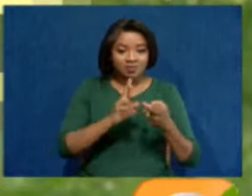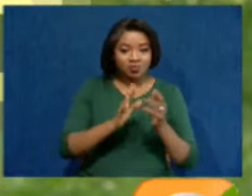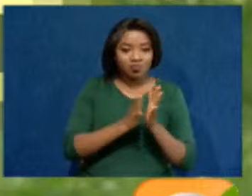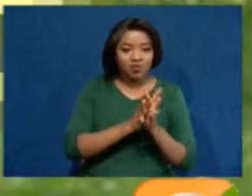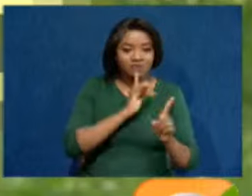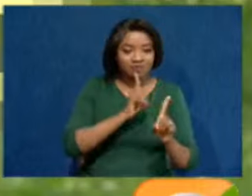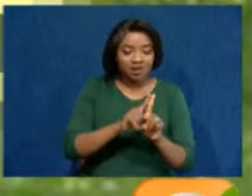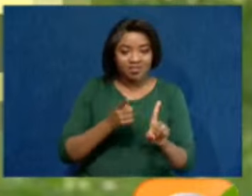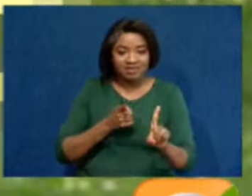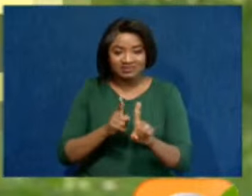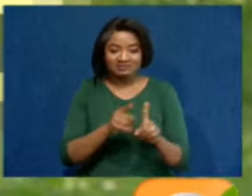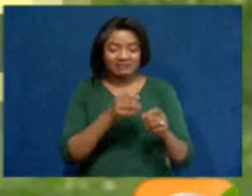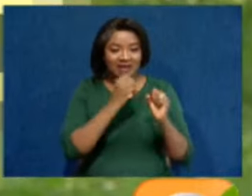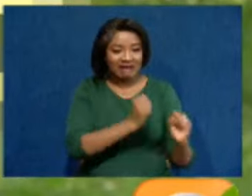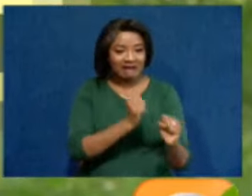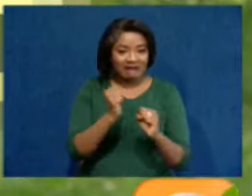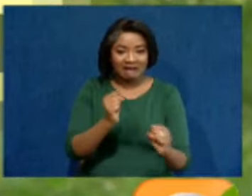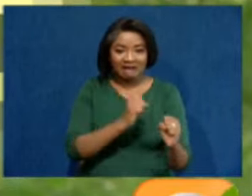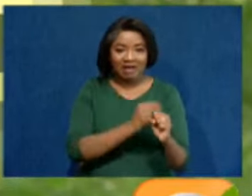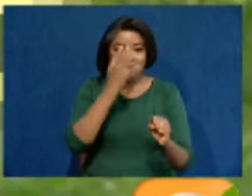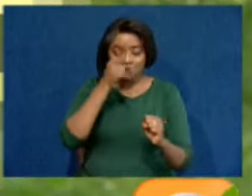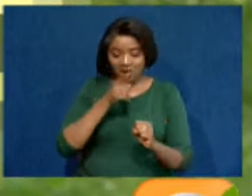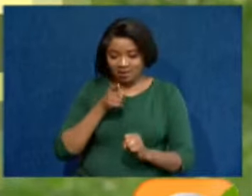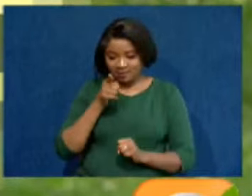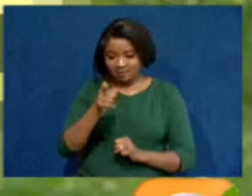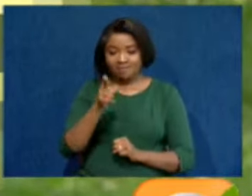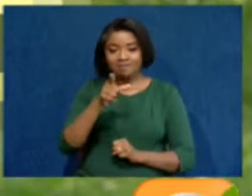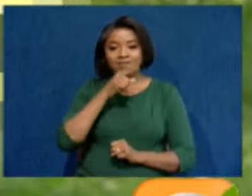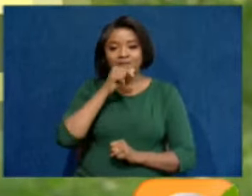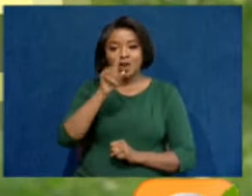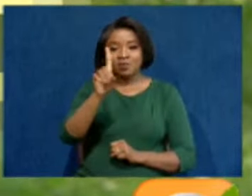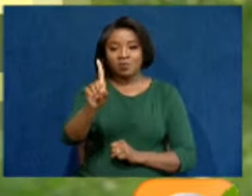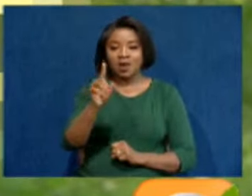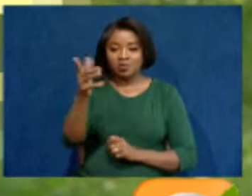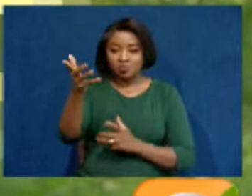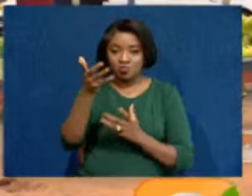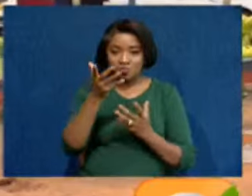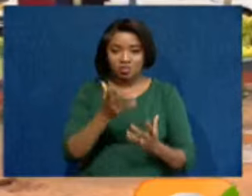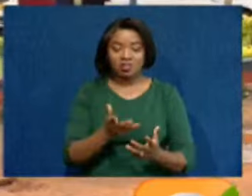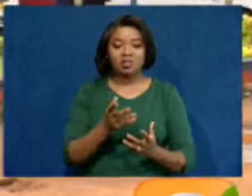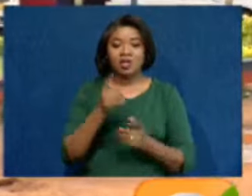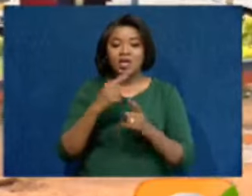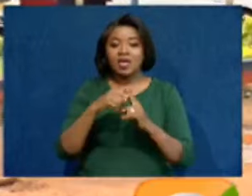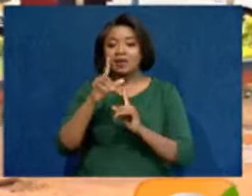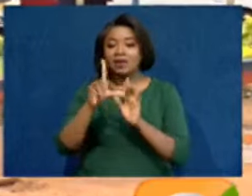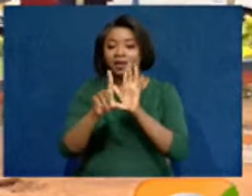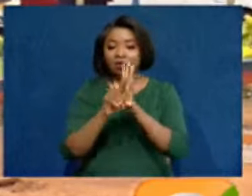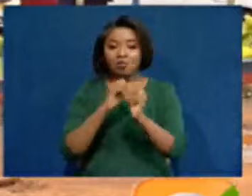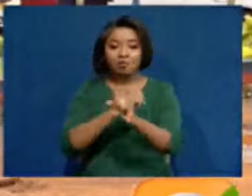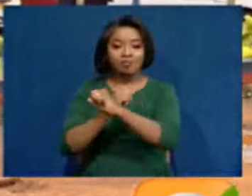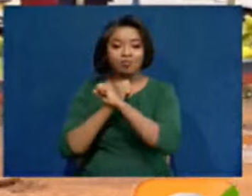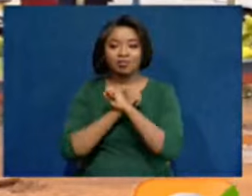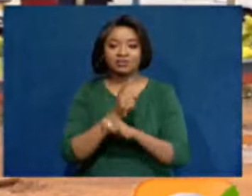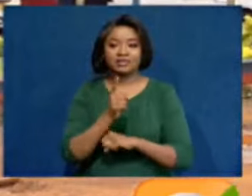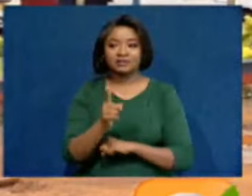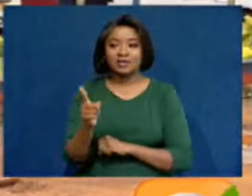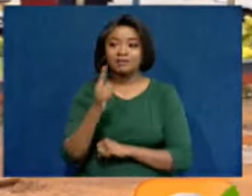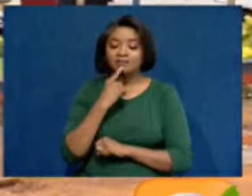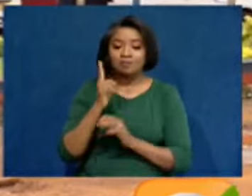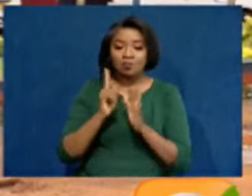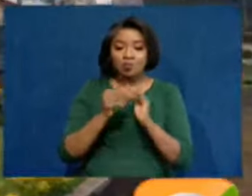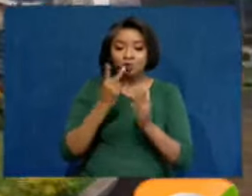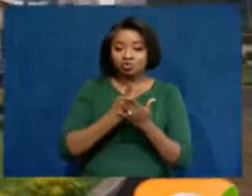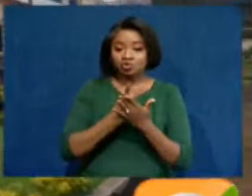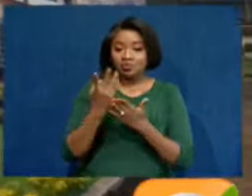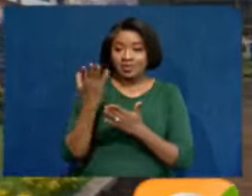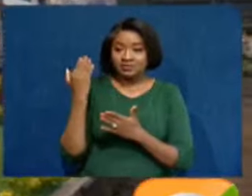siblings, all because of this one person who has been concealed by the law. Inasemekana kuwa wiki mbili zilizopita